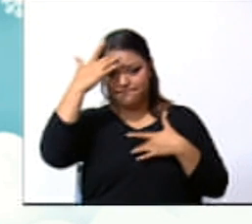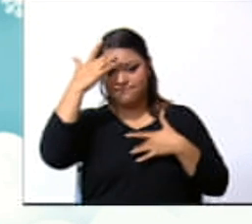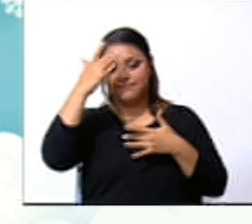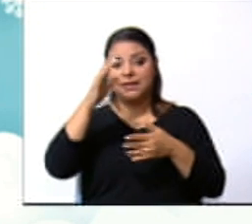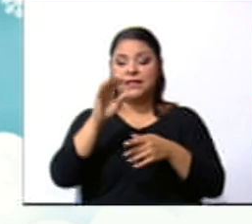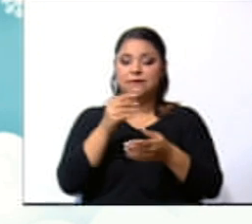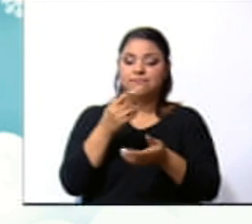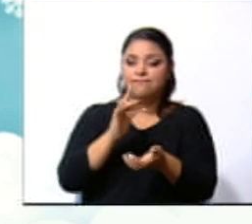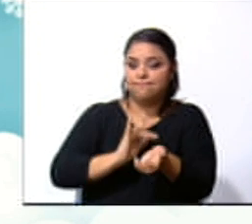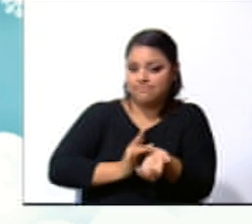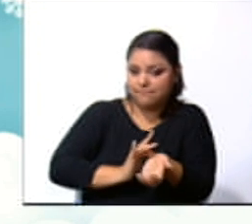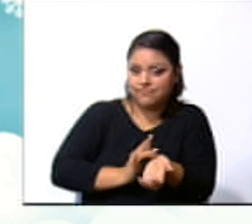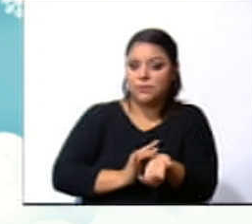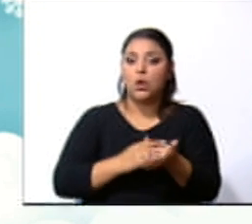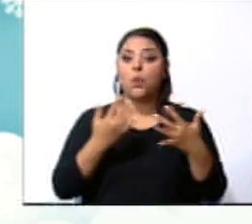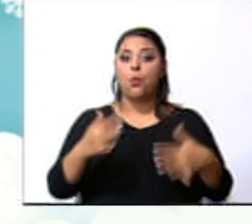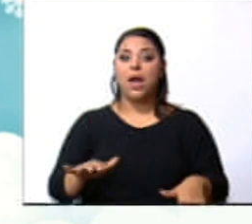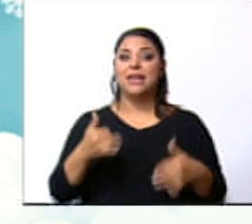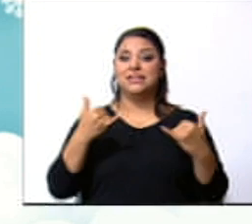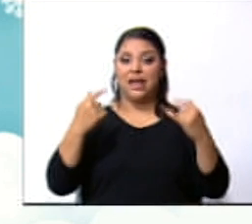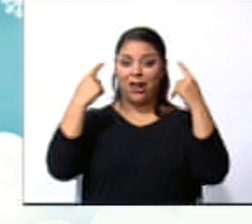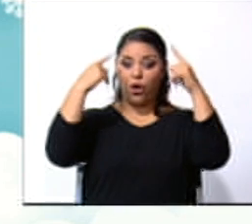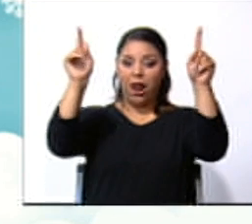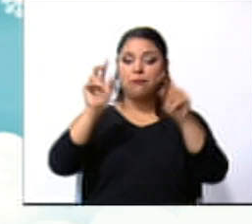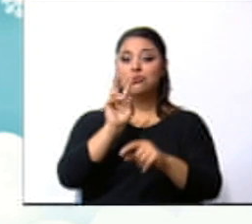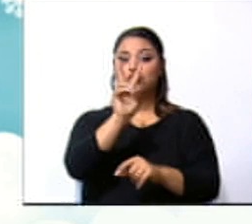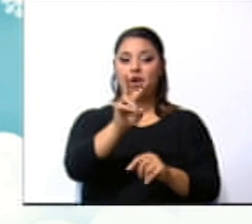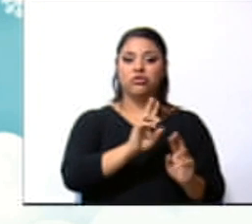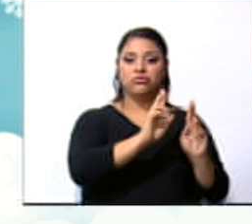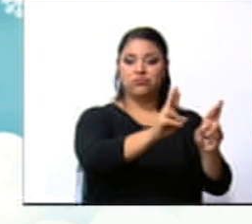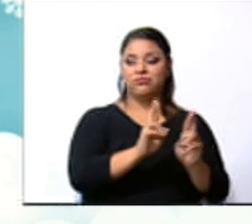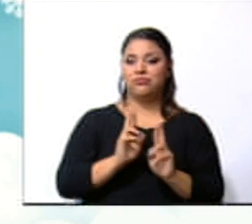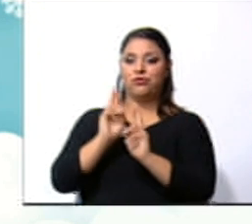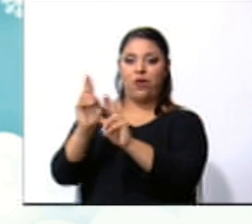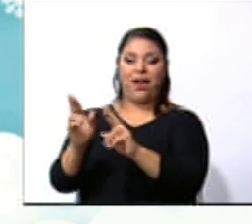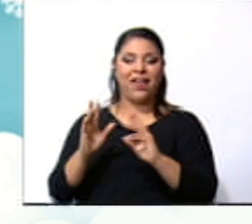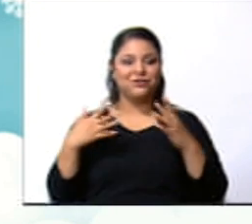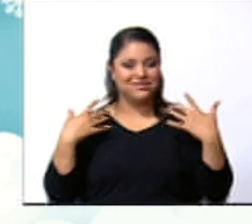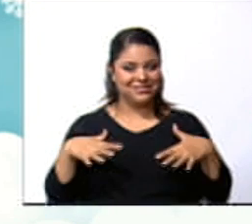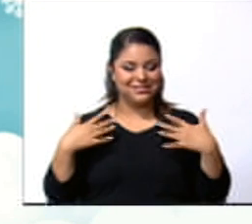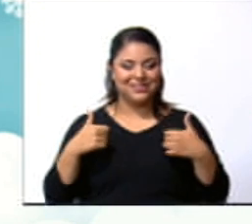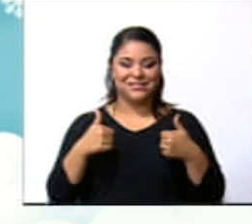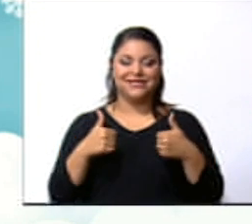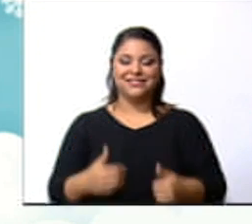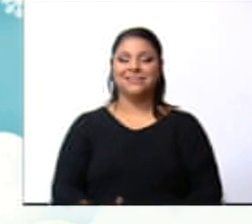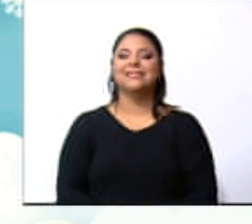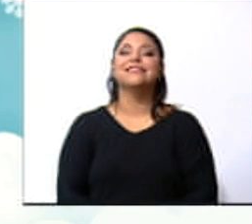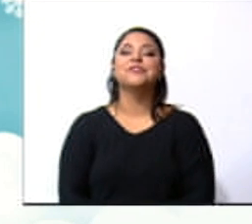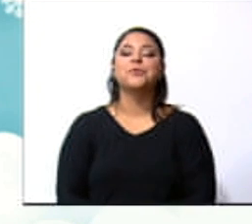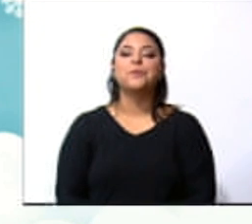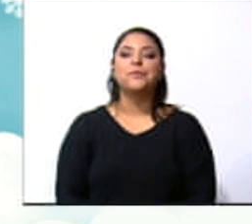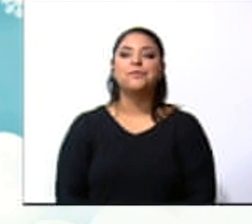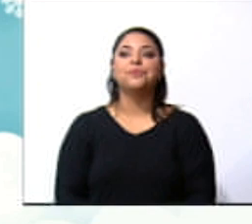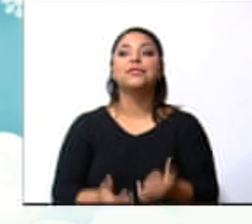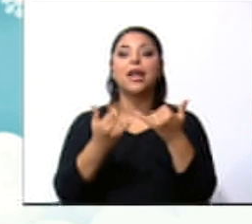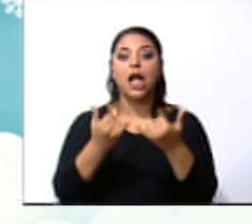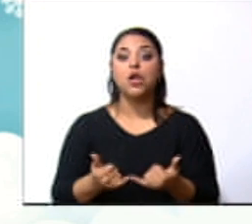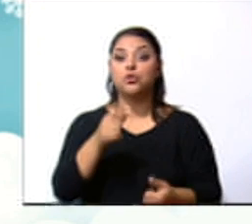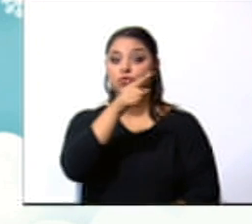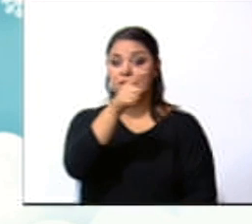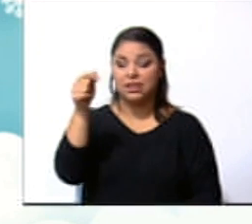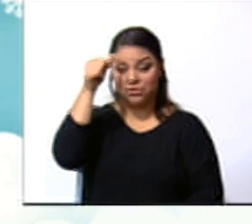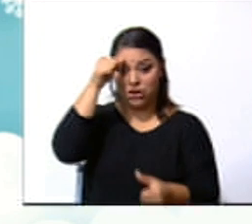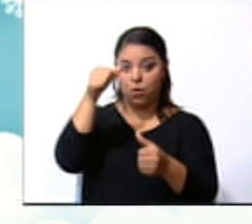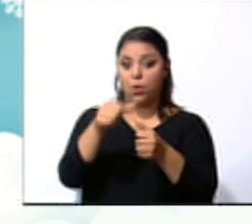two presents. Wow, amazing, Osvaldo. We got two presents. Good. Now, do you remember our